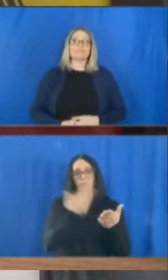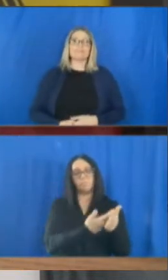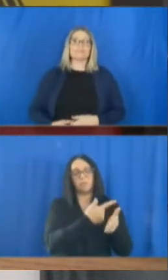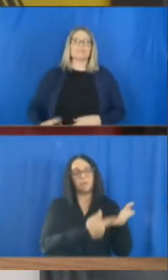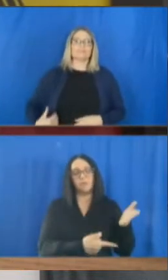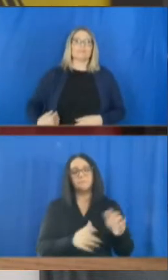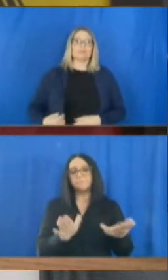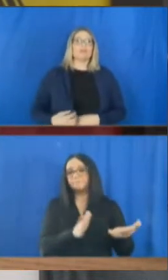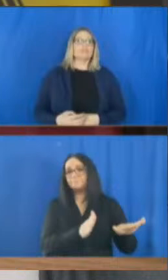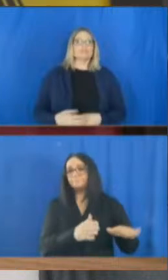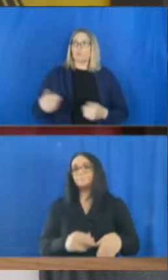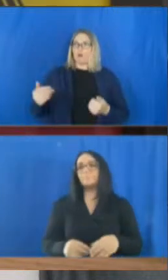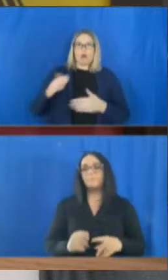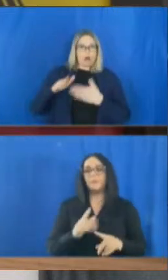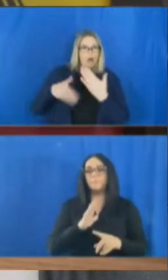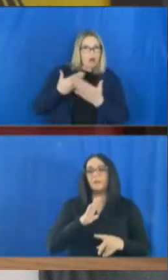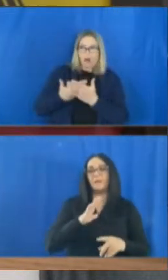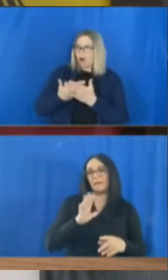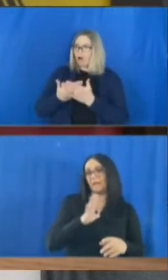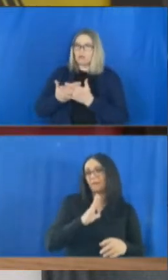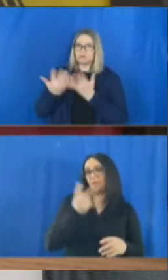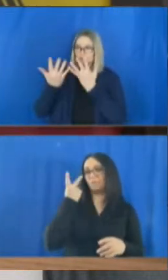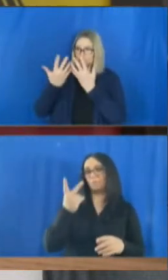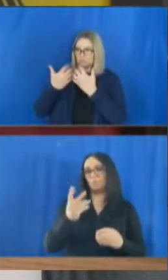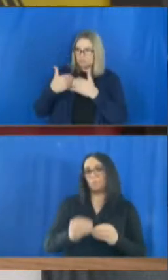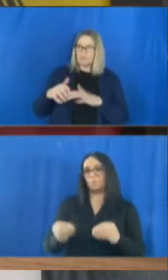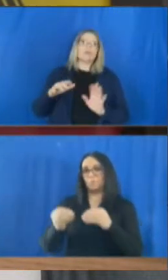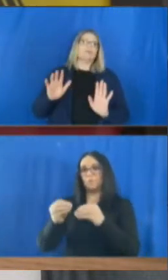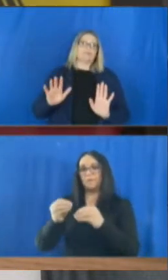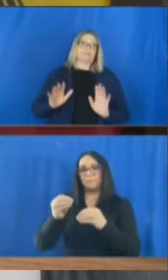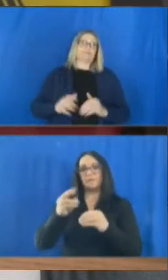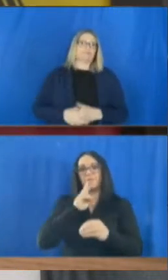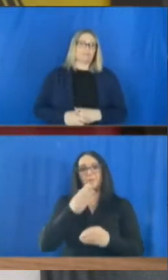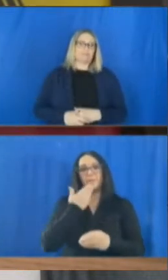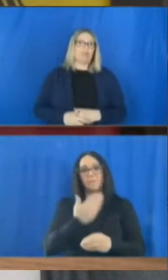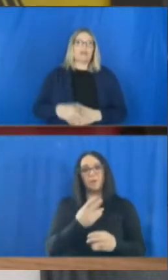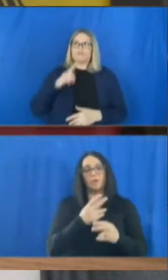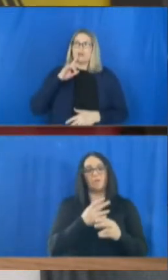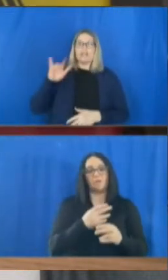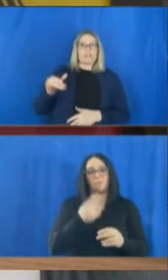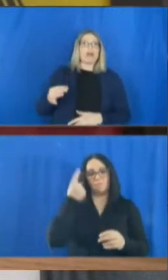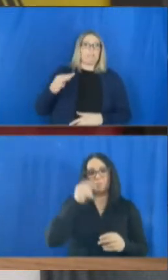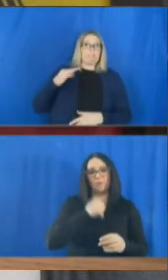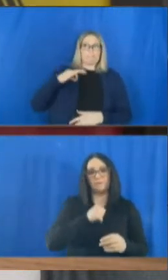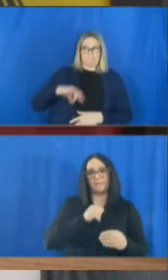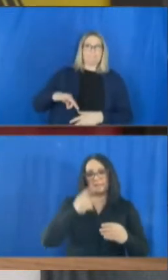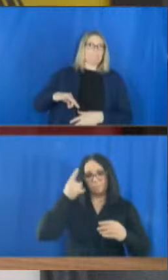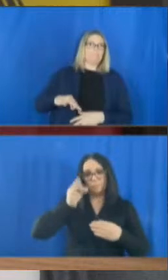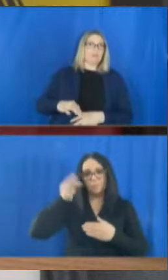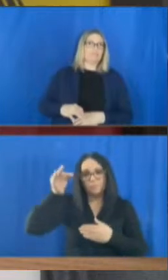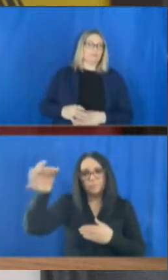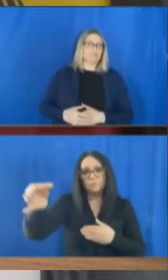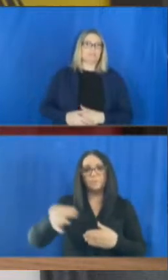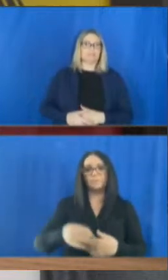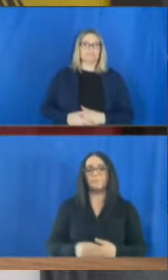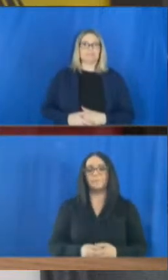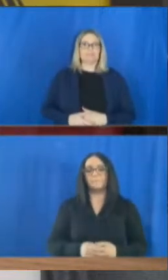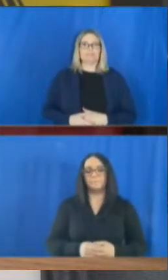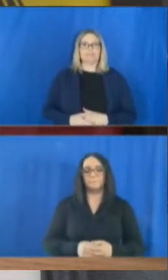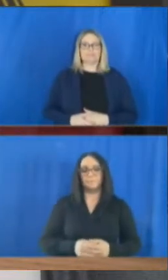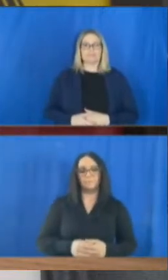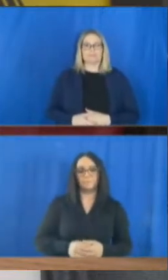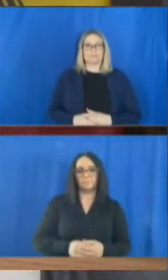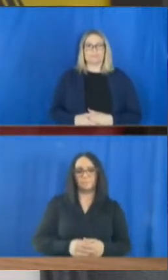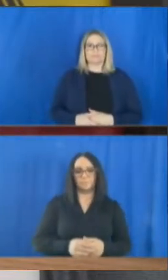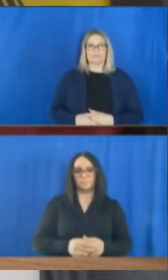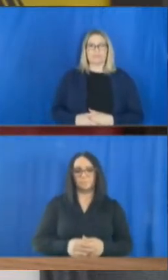That's not to say we're not going to see more hospitalizations. We just won't see them to the level that we anticipated prior to putting those